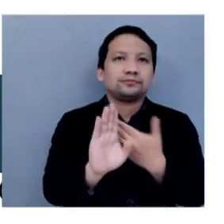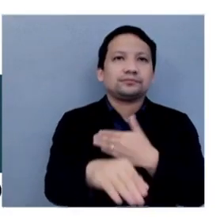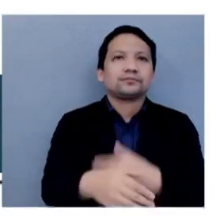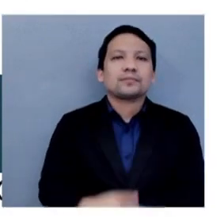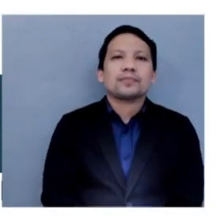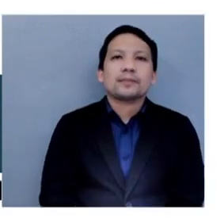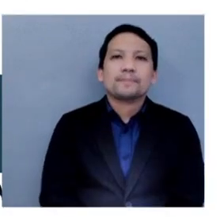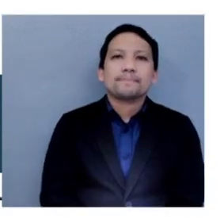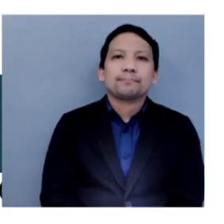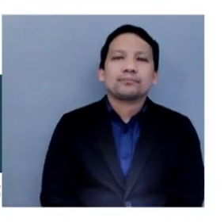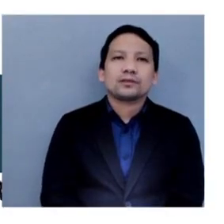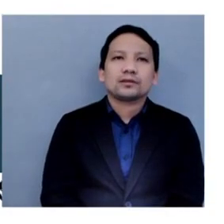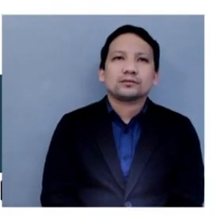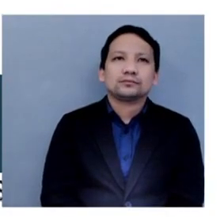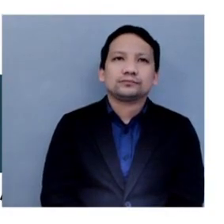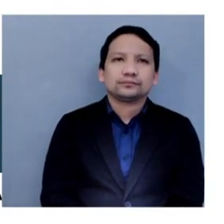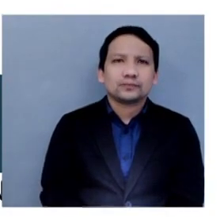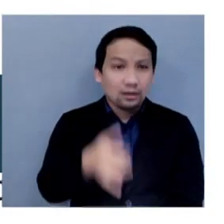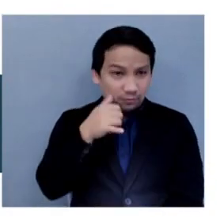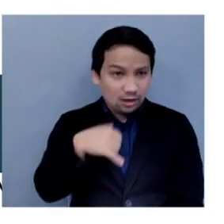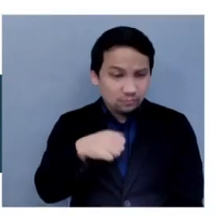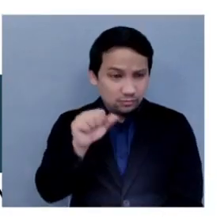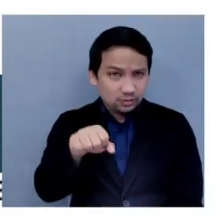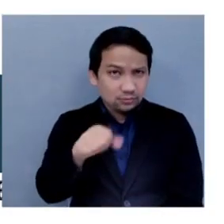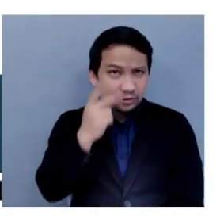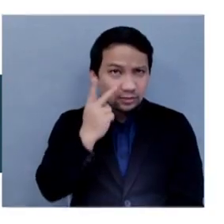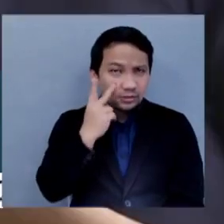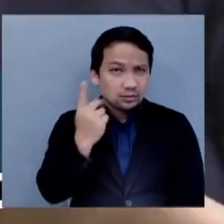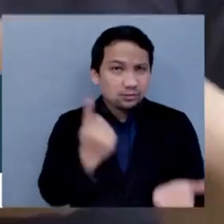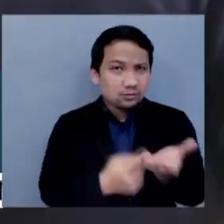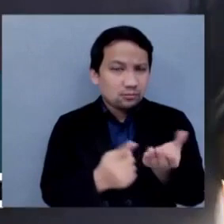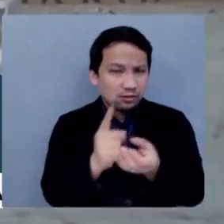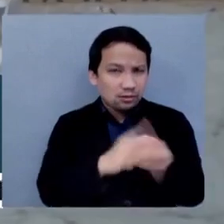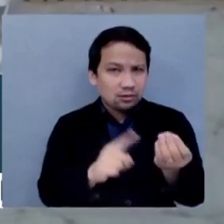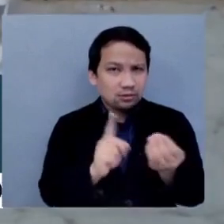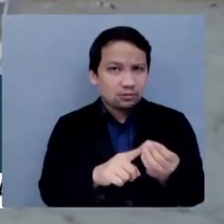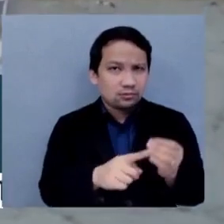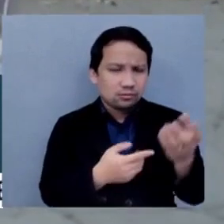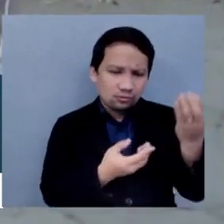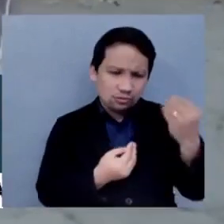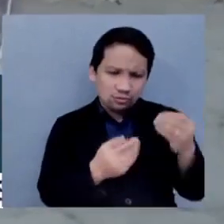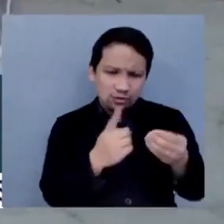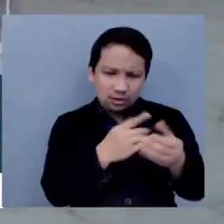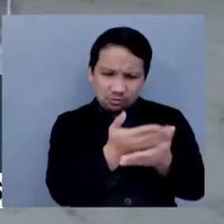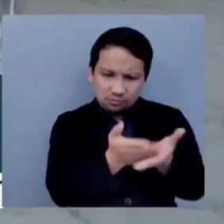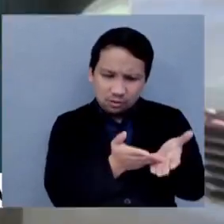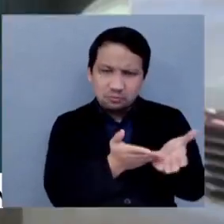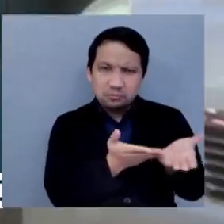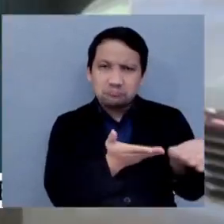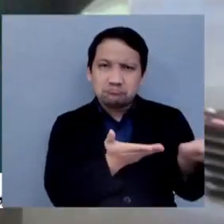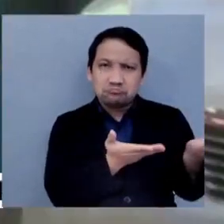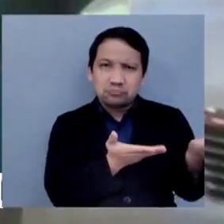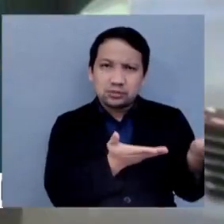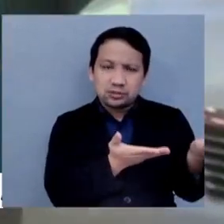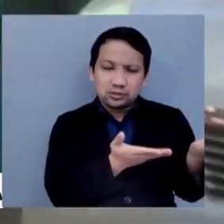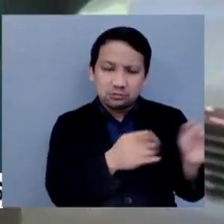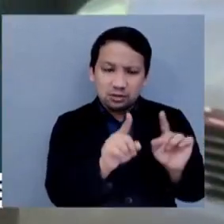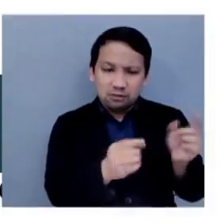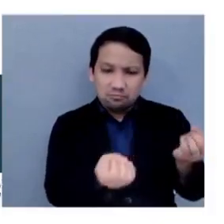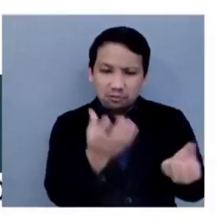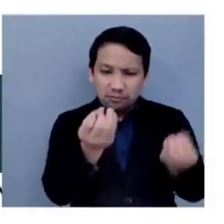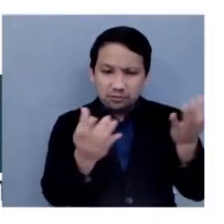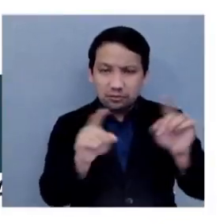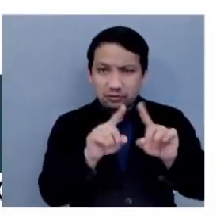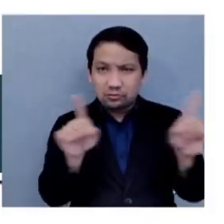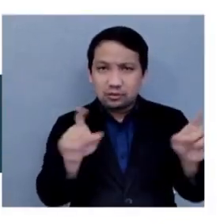Yes, Zia, and I think it was yesterday when we last talked, and we talked about, you mentioned that there are some components of some fireworks that have